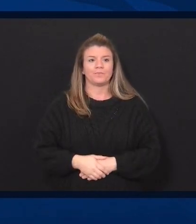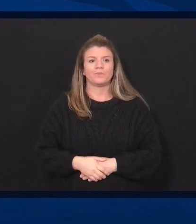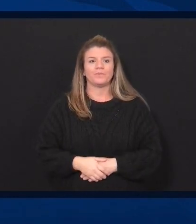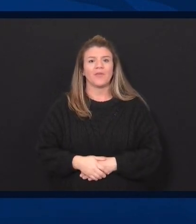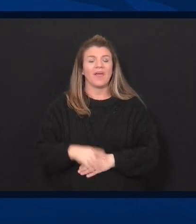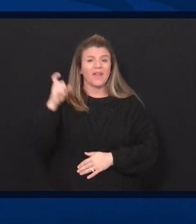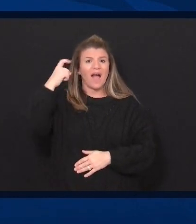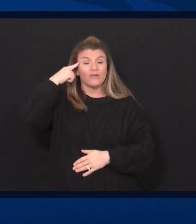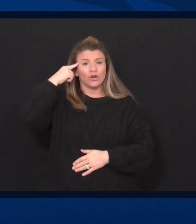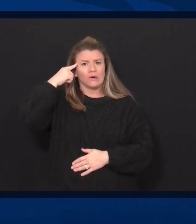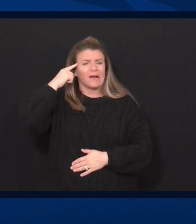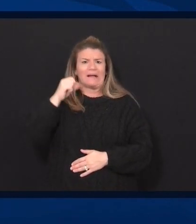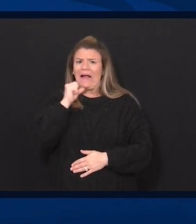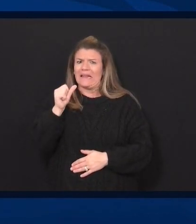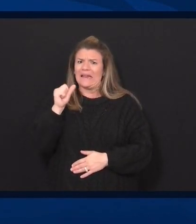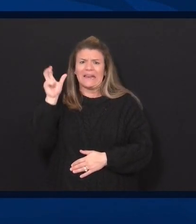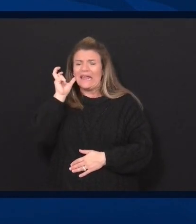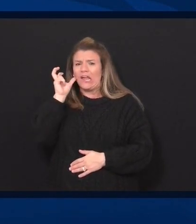hear.